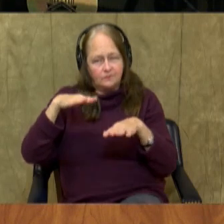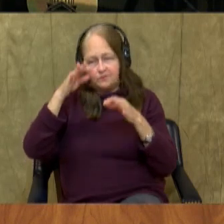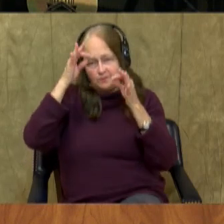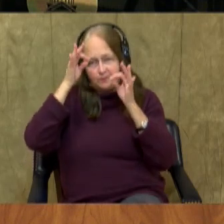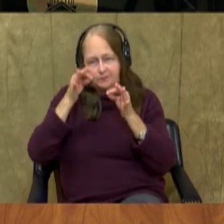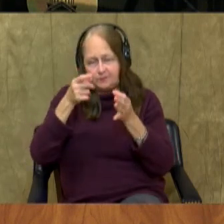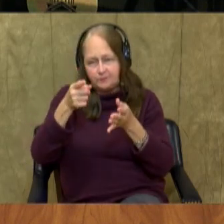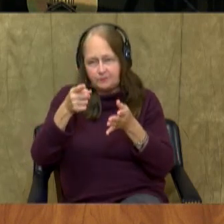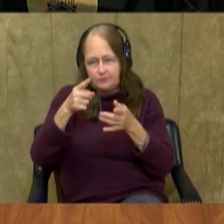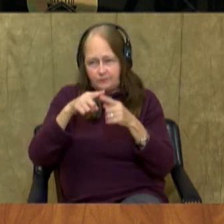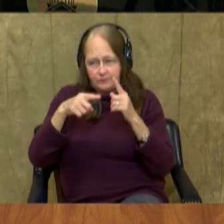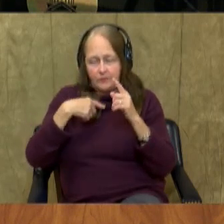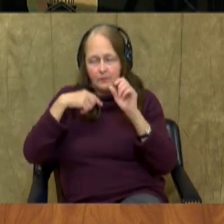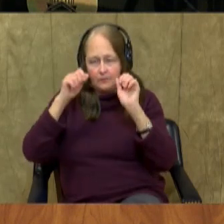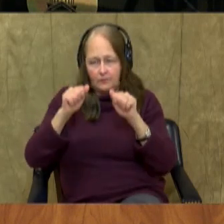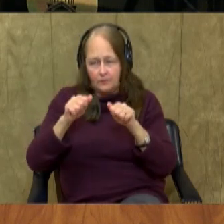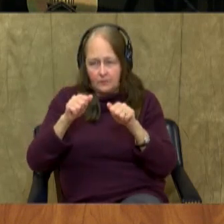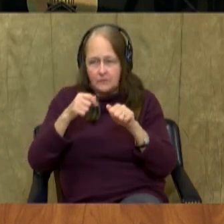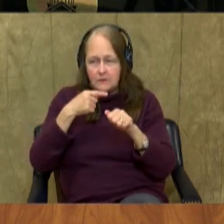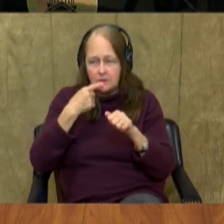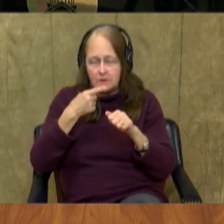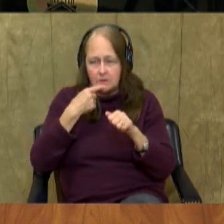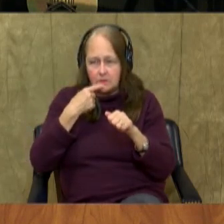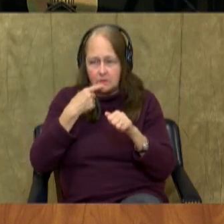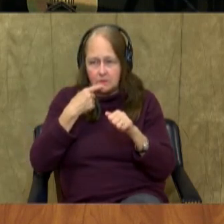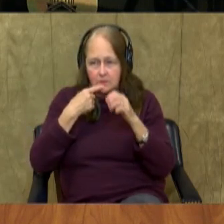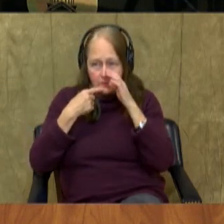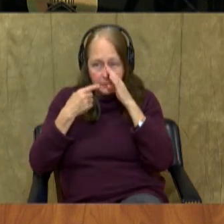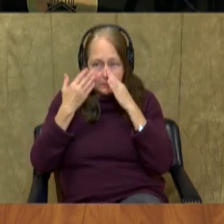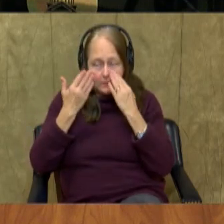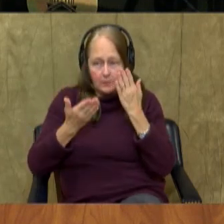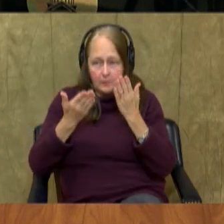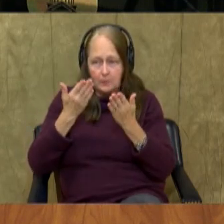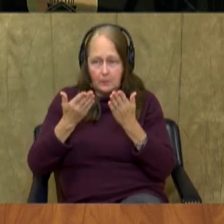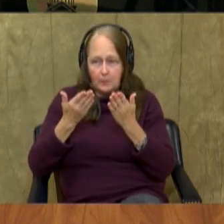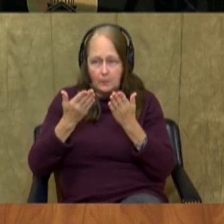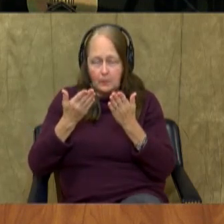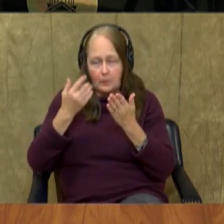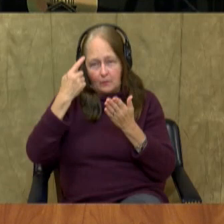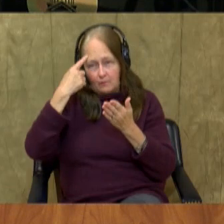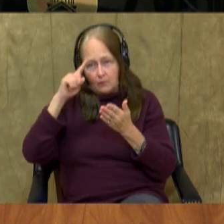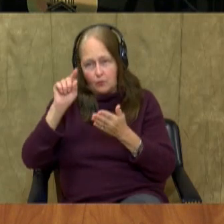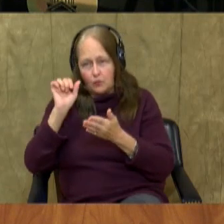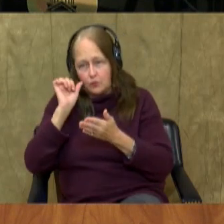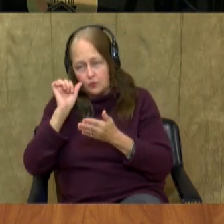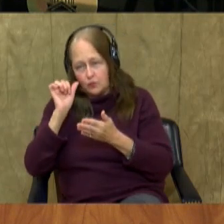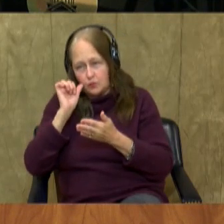here. But I can say that it may be designed a little more for girls.